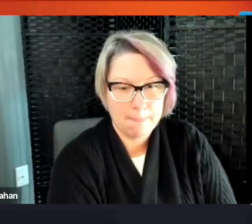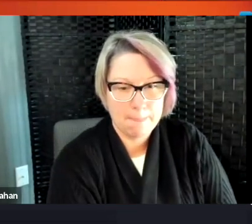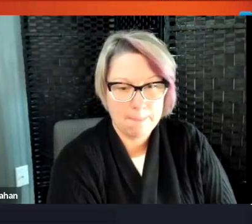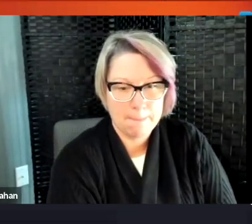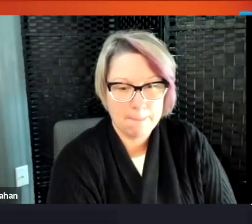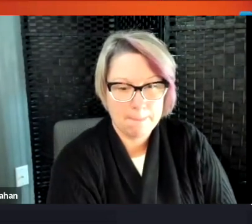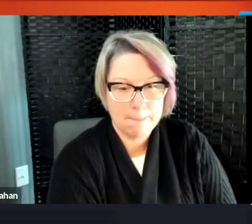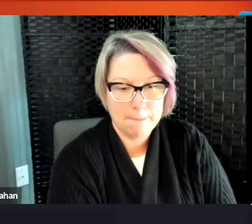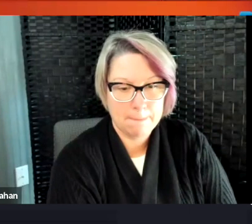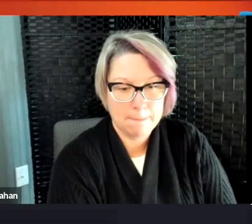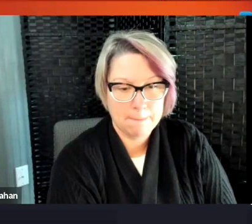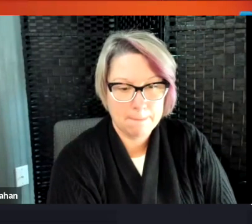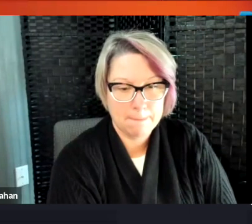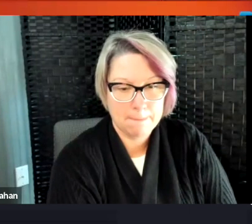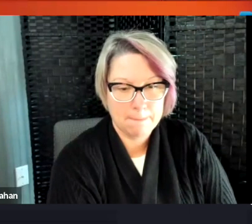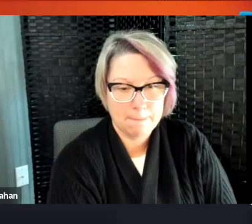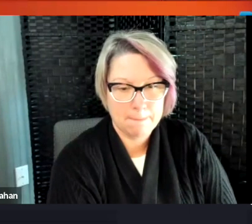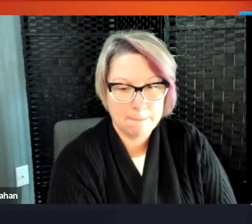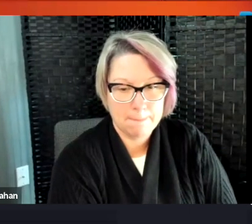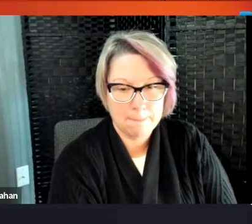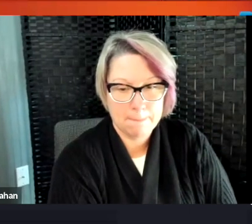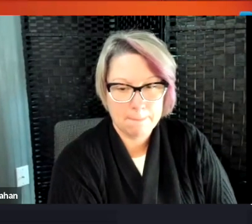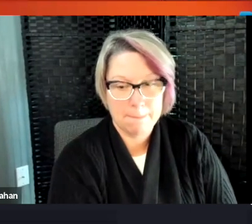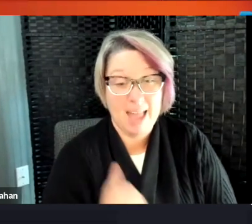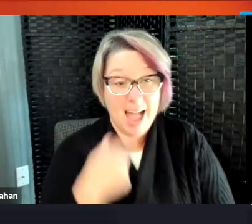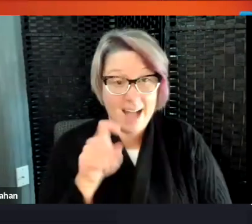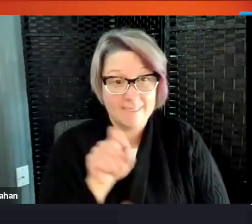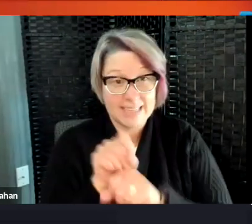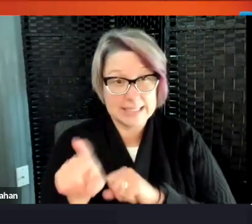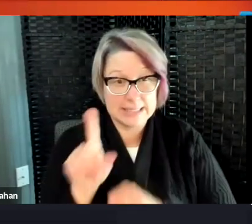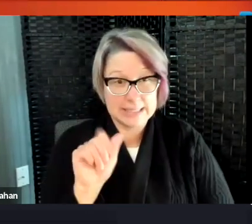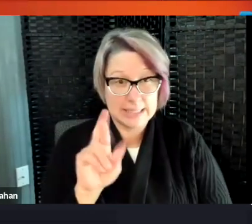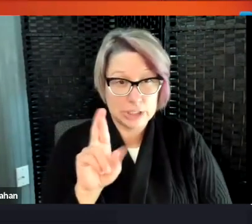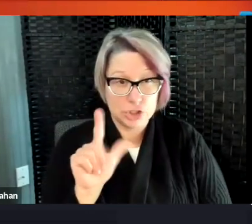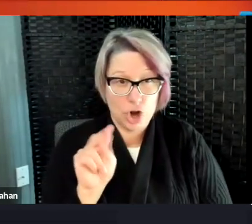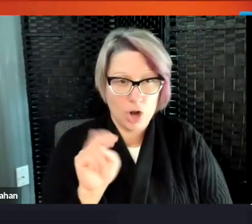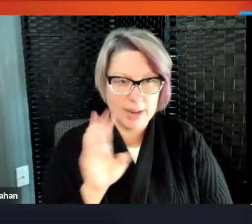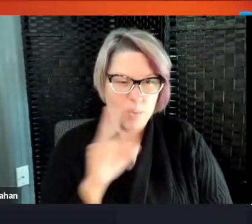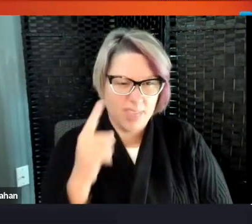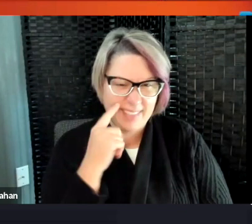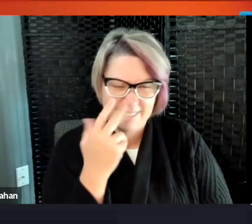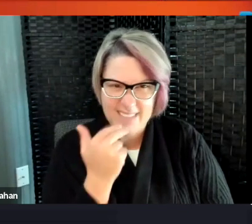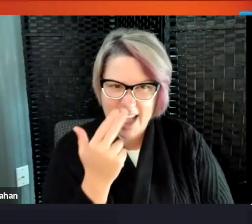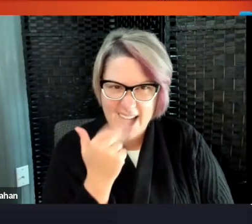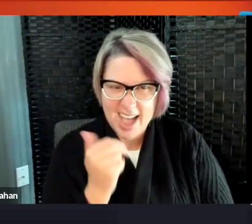I just have to send this to Darlene. She'll think it's so funny.